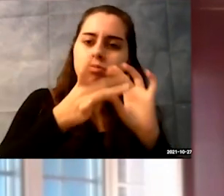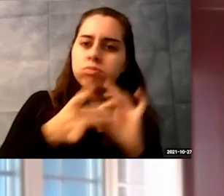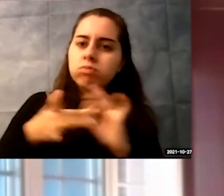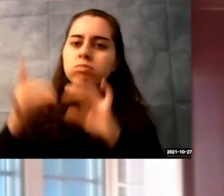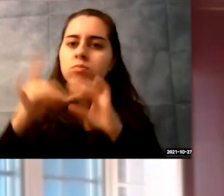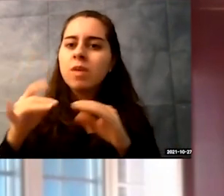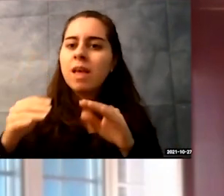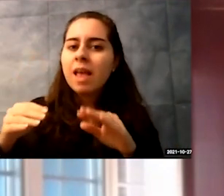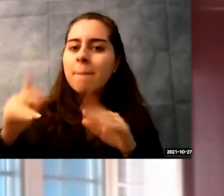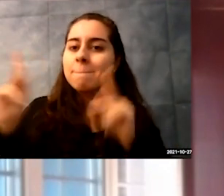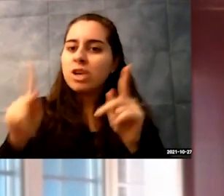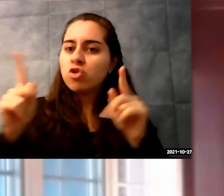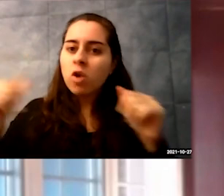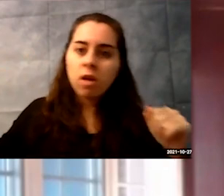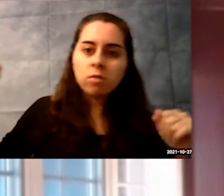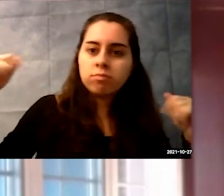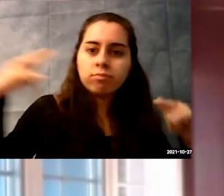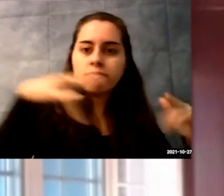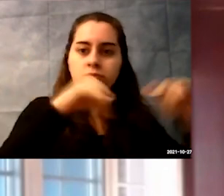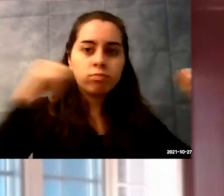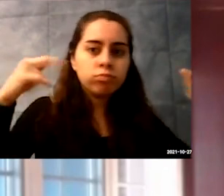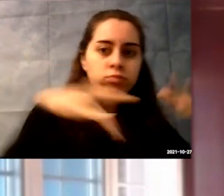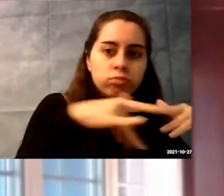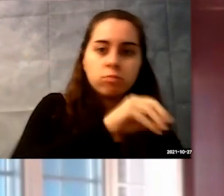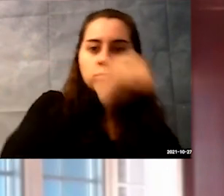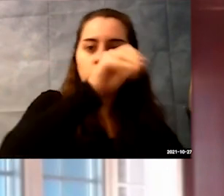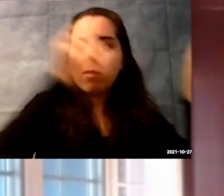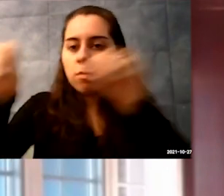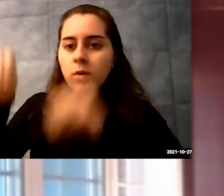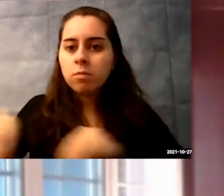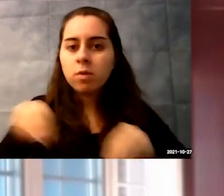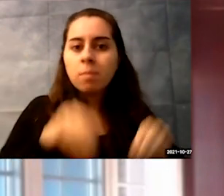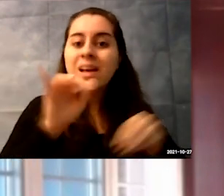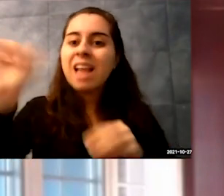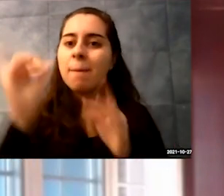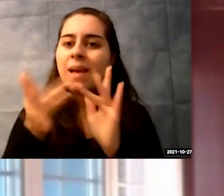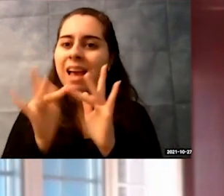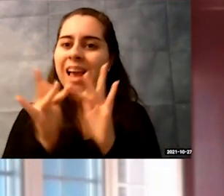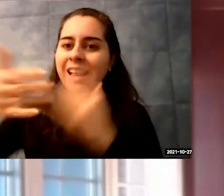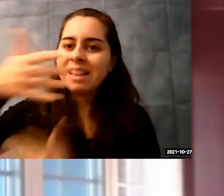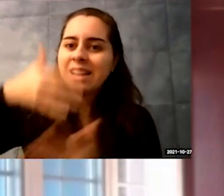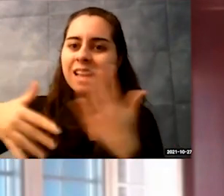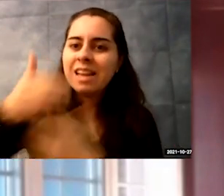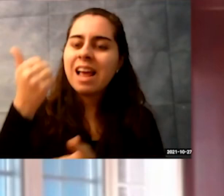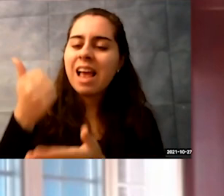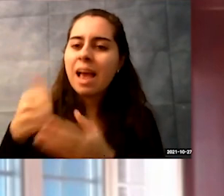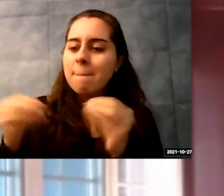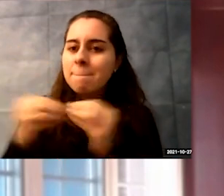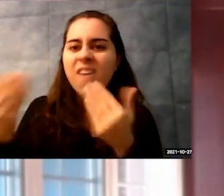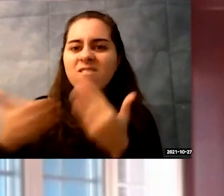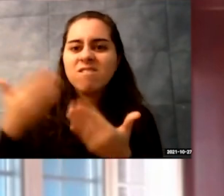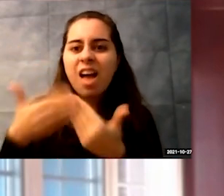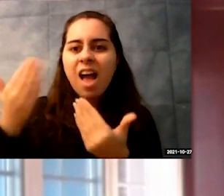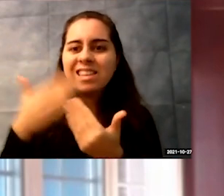country in an instant. How do you defend your national sovereignty, your national